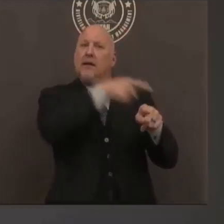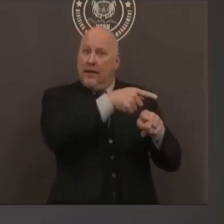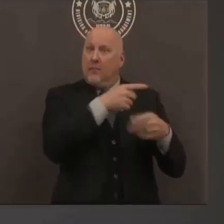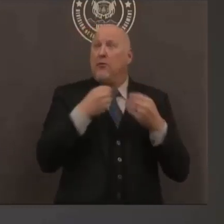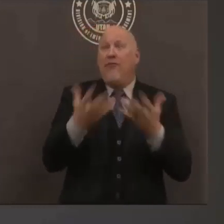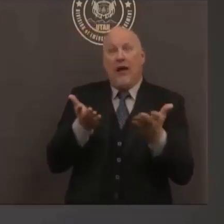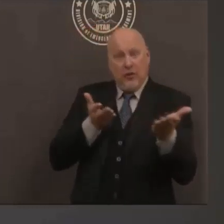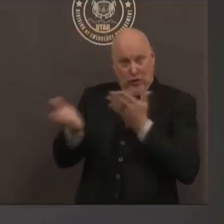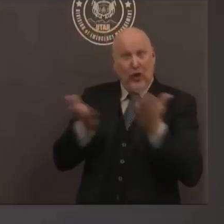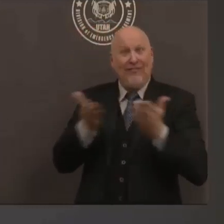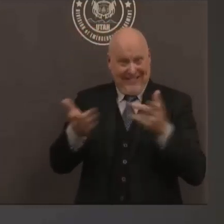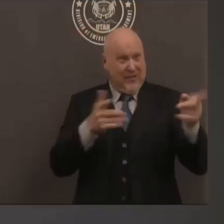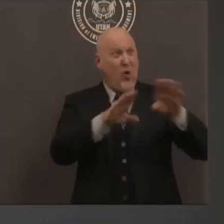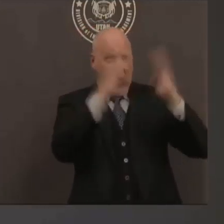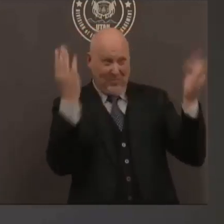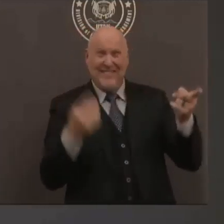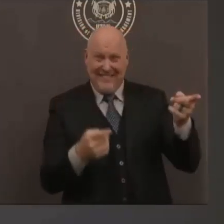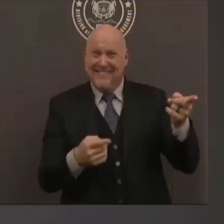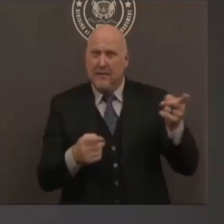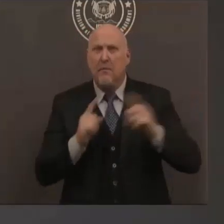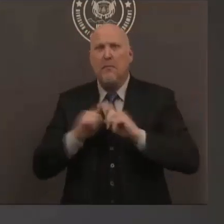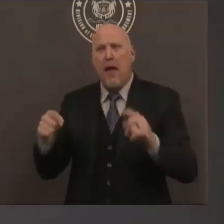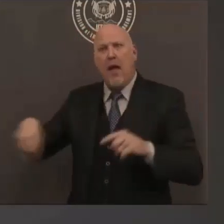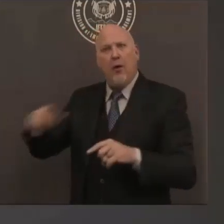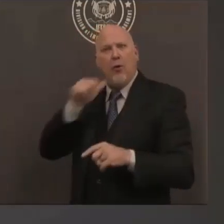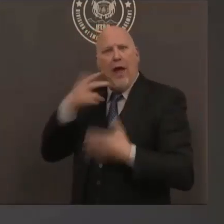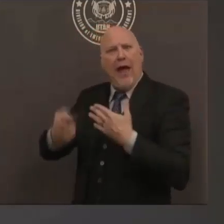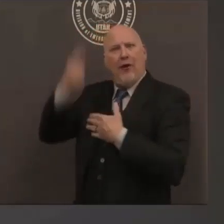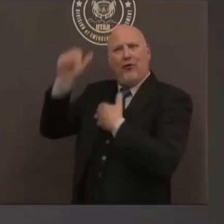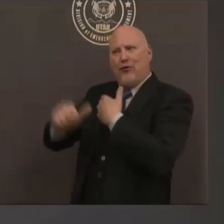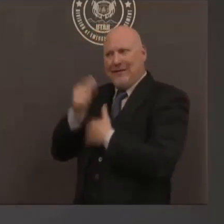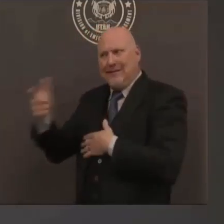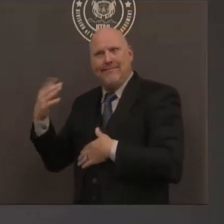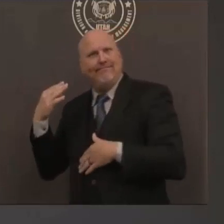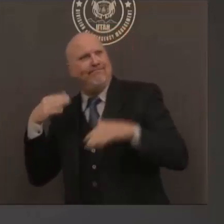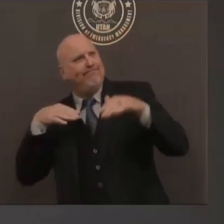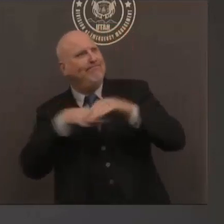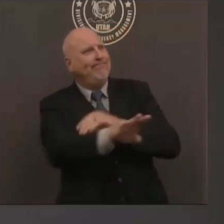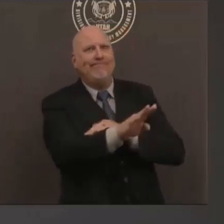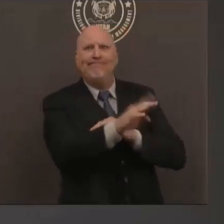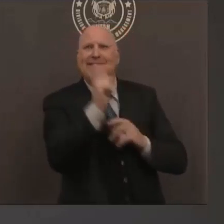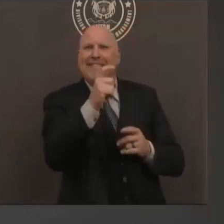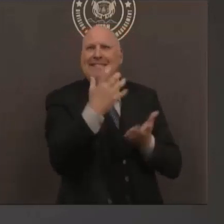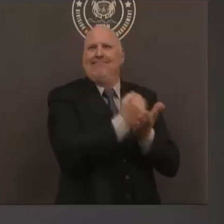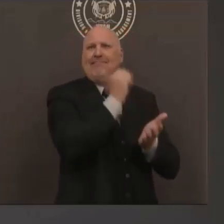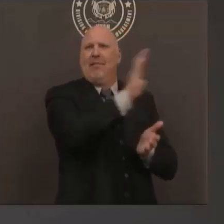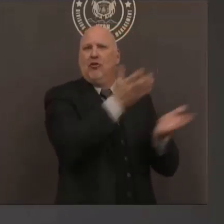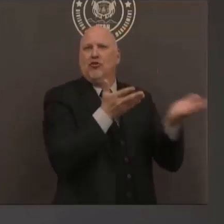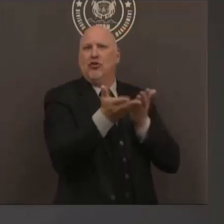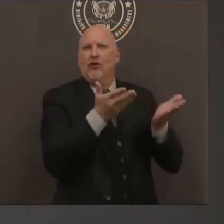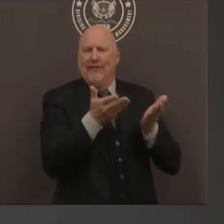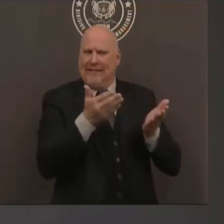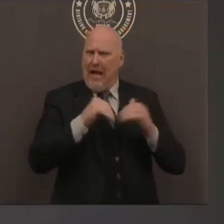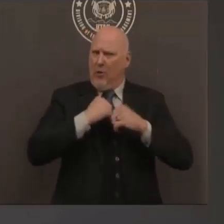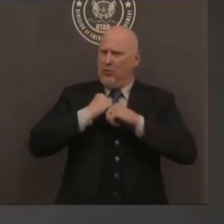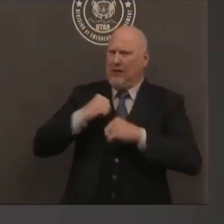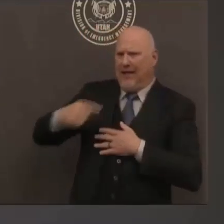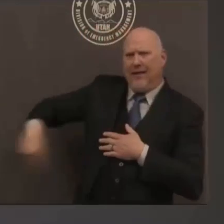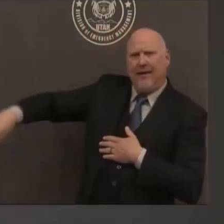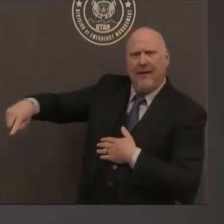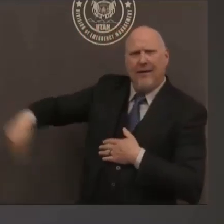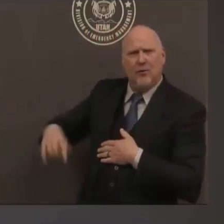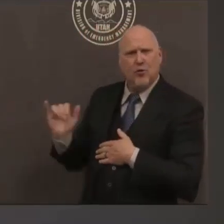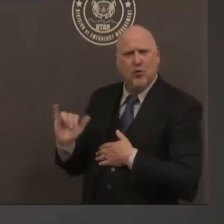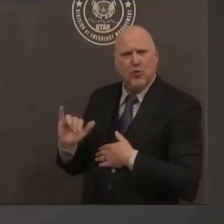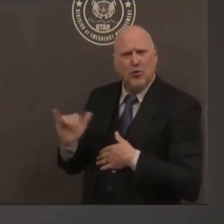and participate, what are we doing on the commercial side to provide accommodations for their high-risk